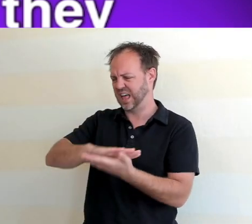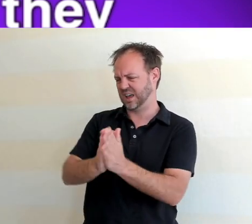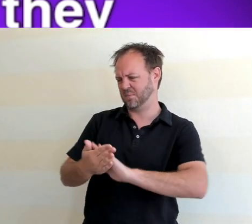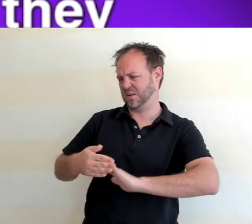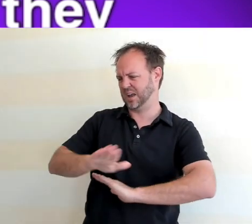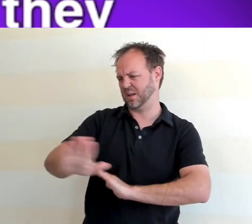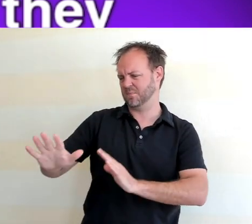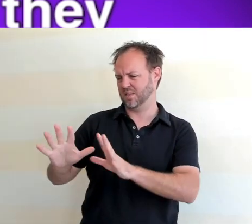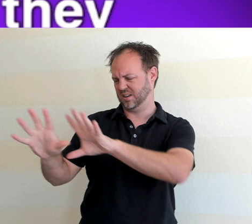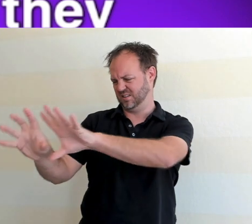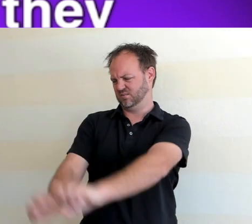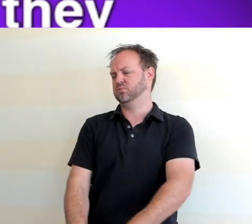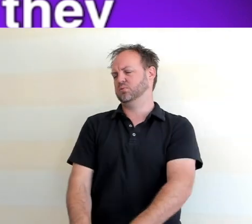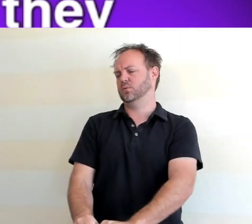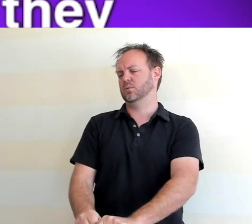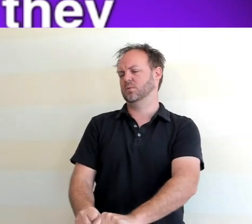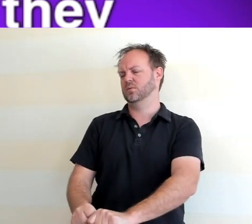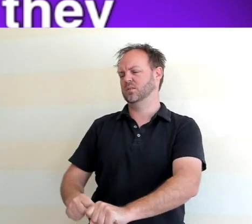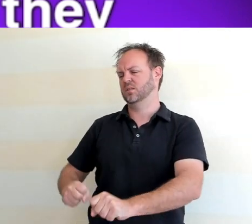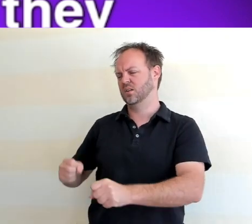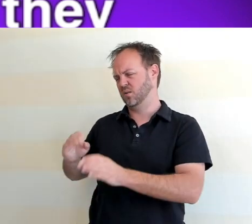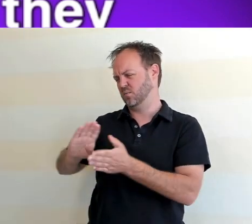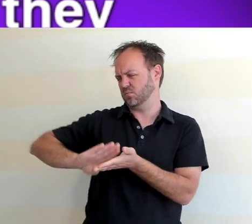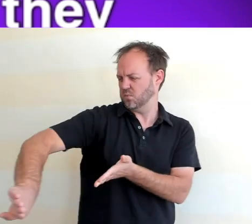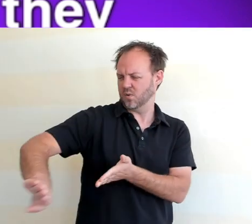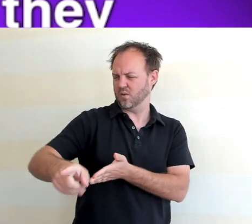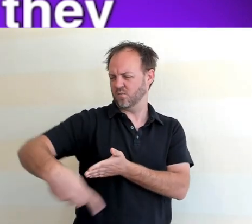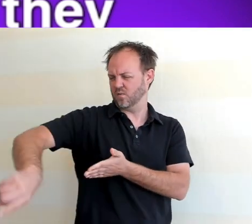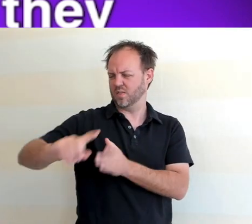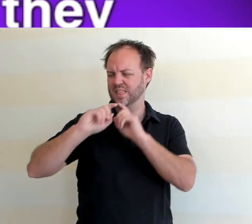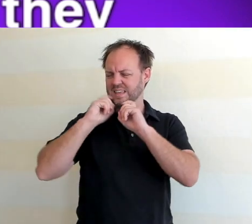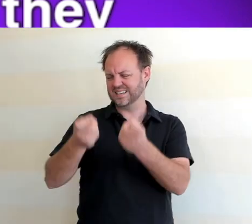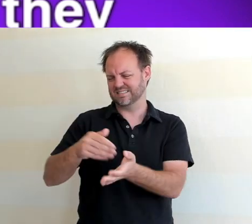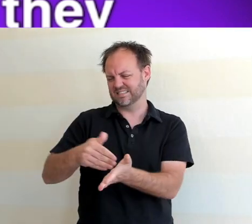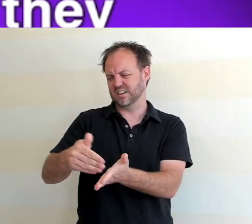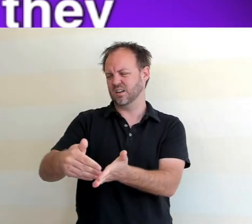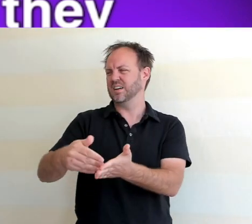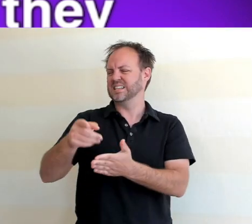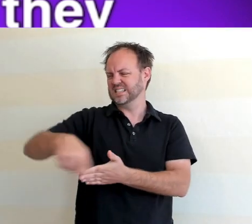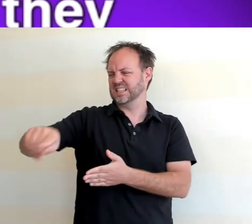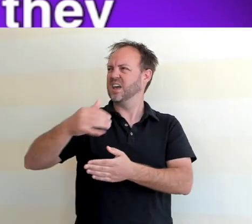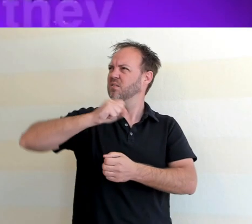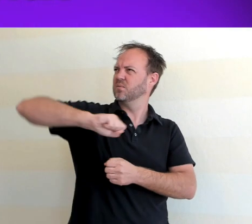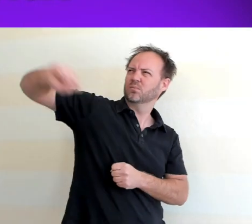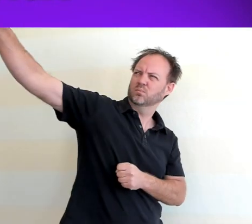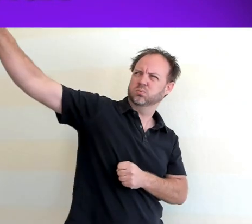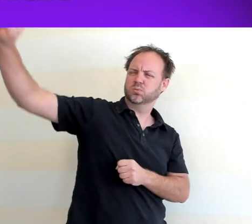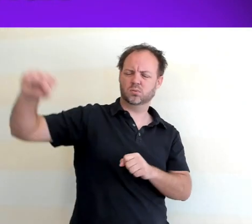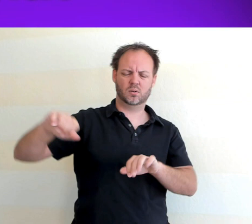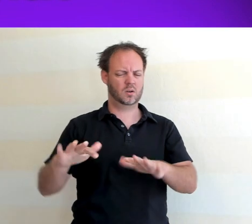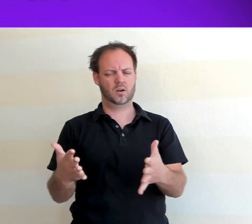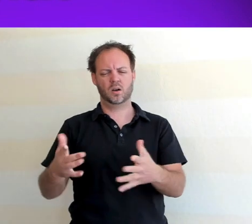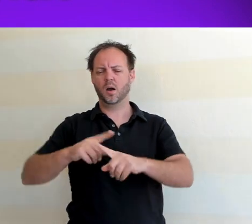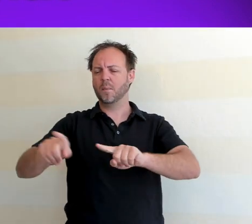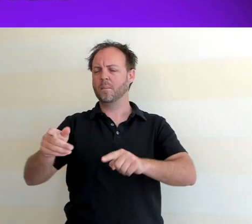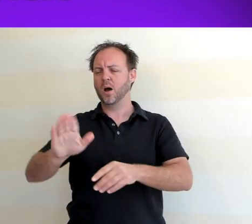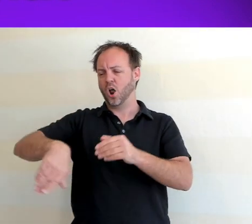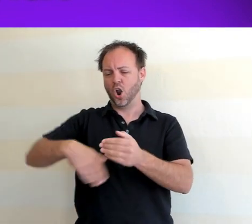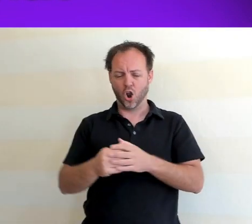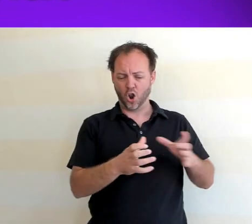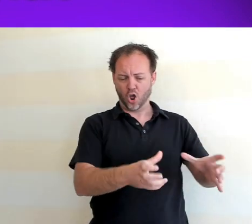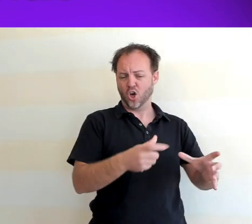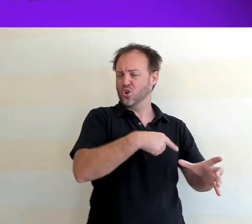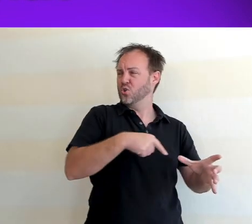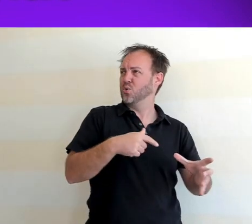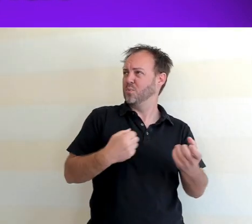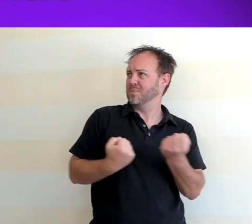downfall. Banish them for their many sins, for they have rebelled against you. But let all